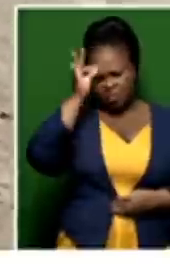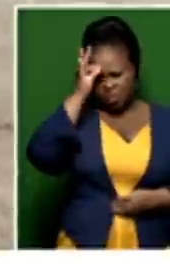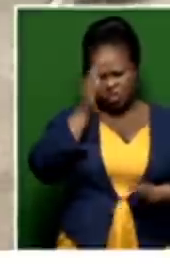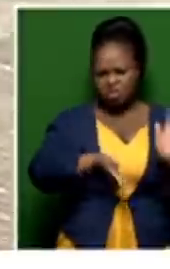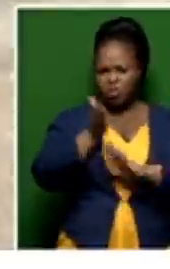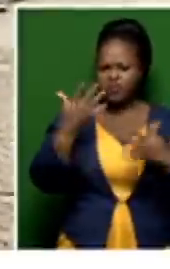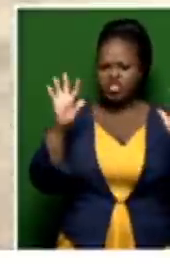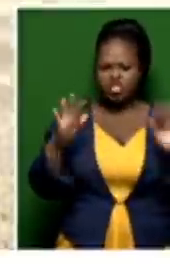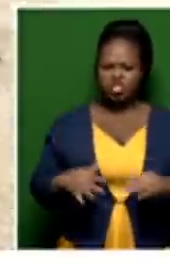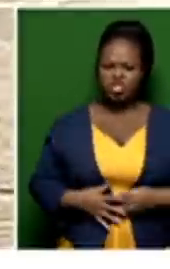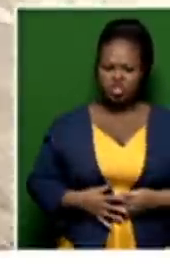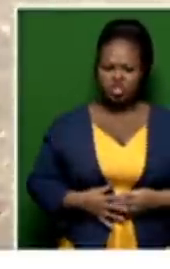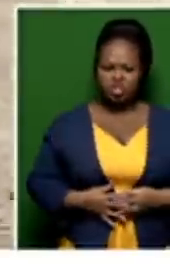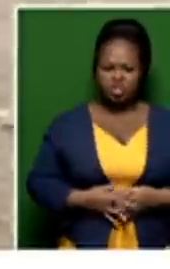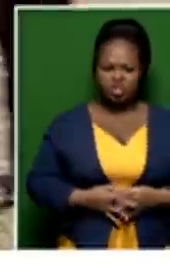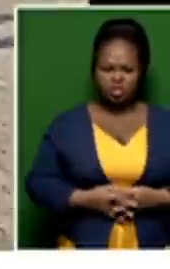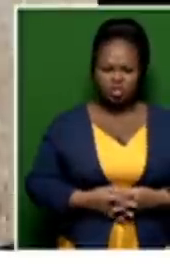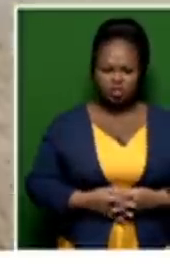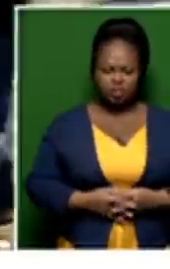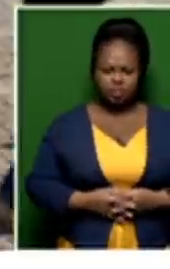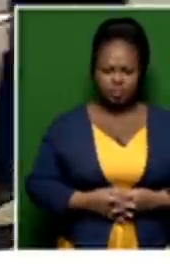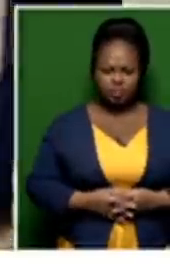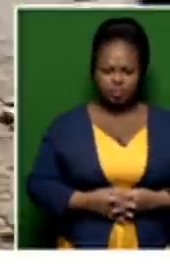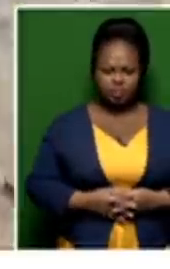left the spot.